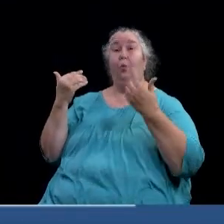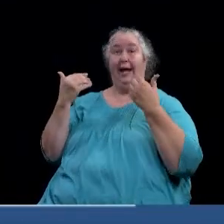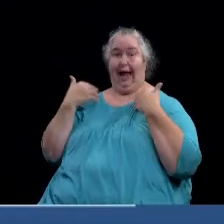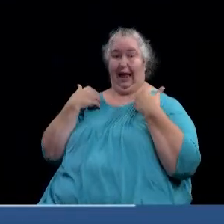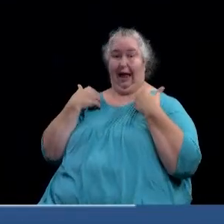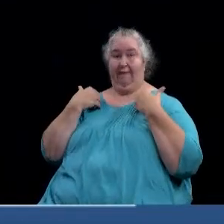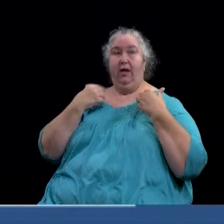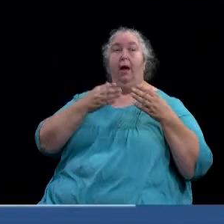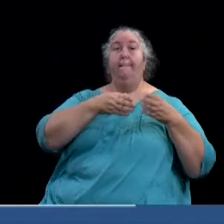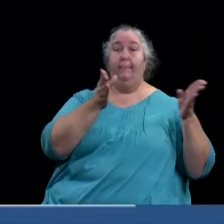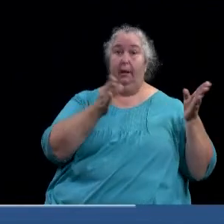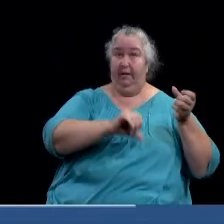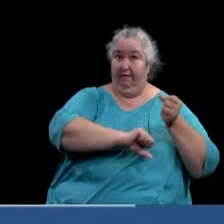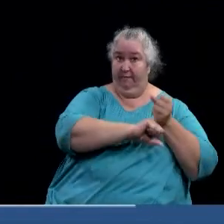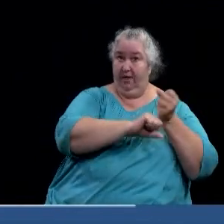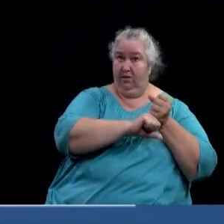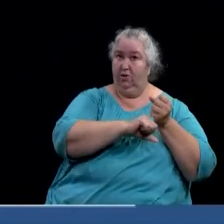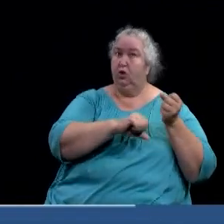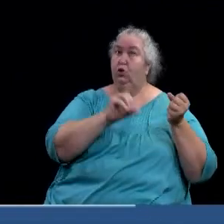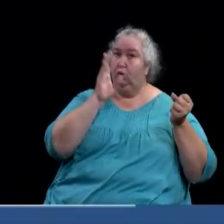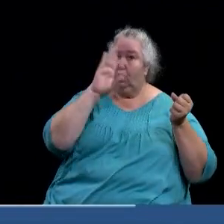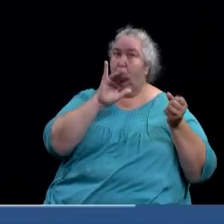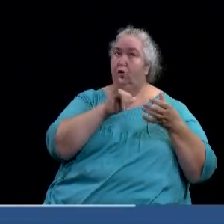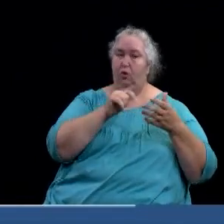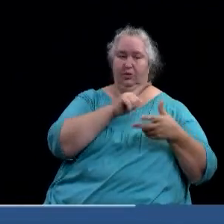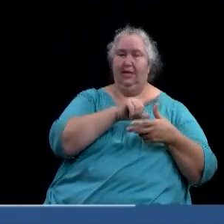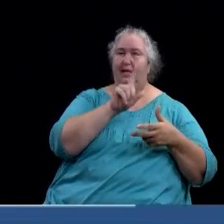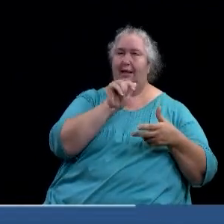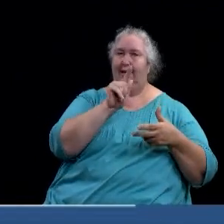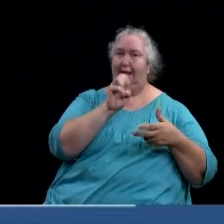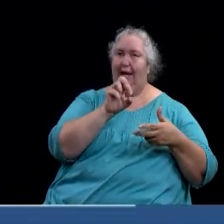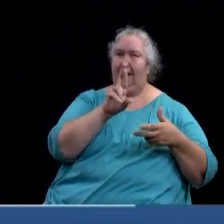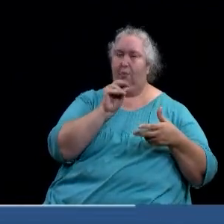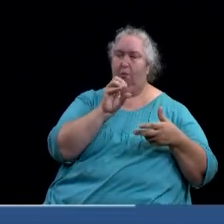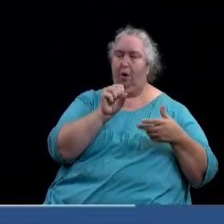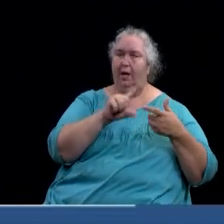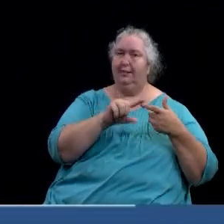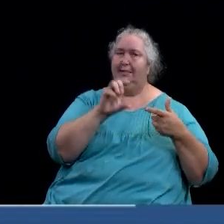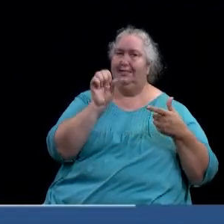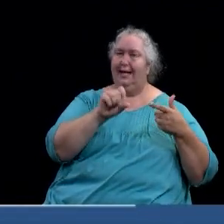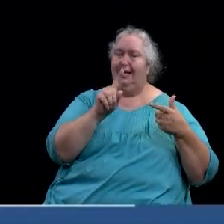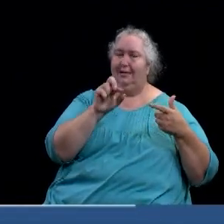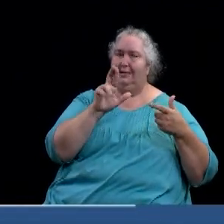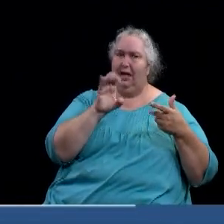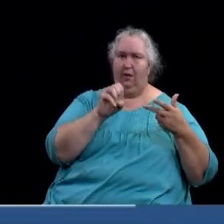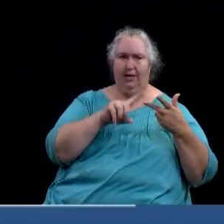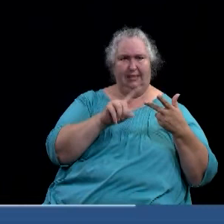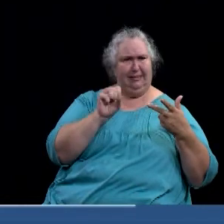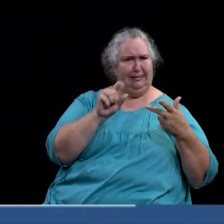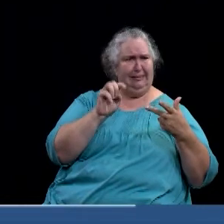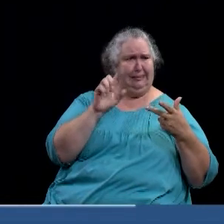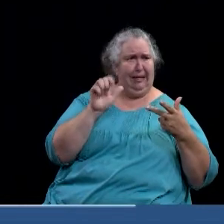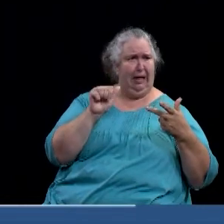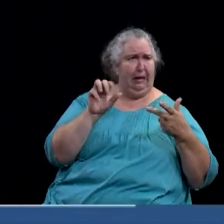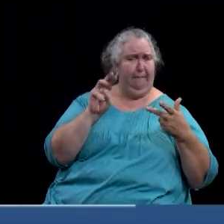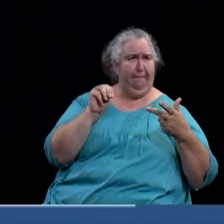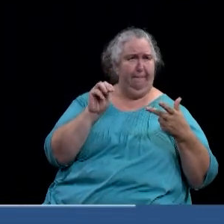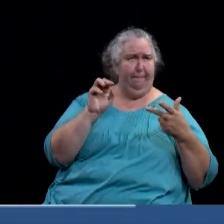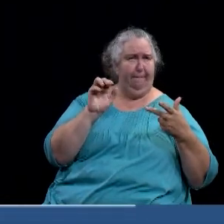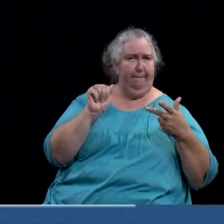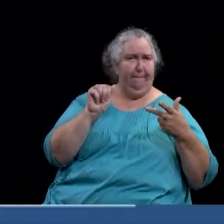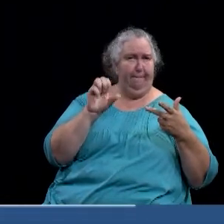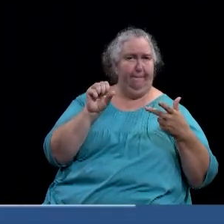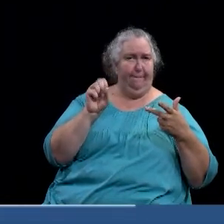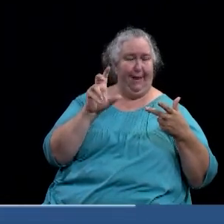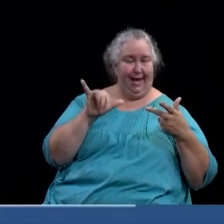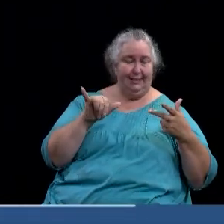Kate Ross, South Terrace, Estella Maxey, and then of course Section 8. The three properties are funded through public housing. That's